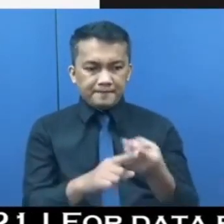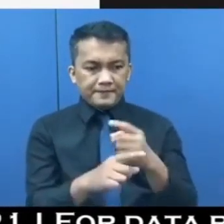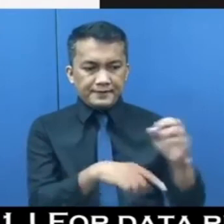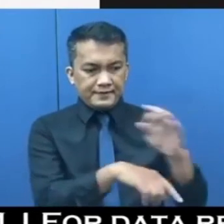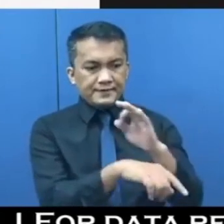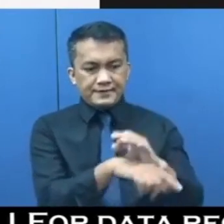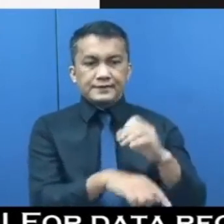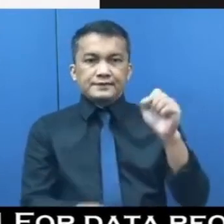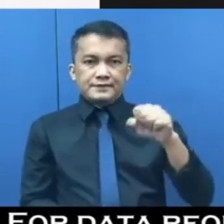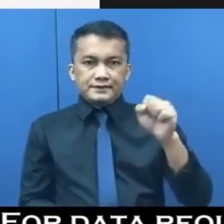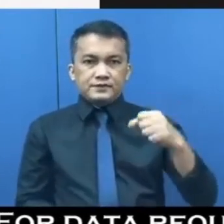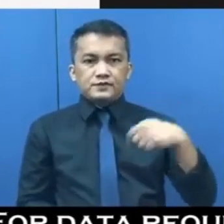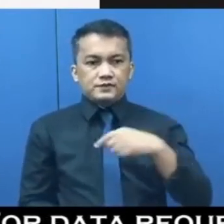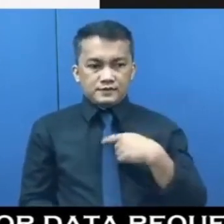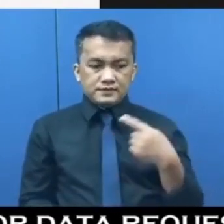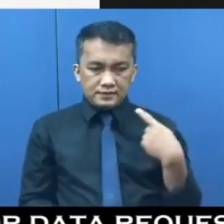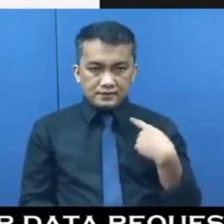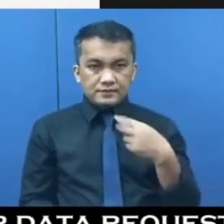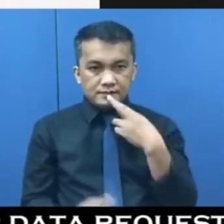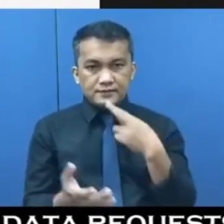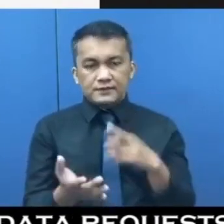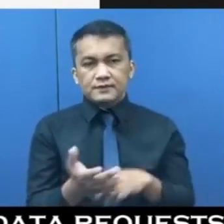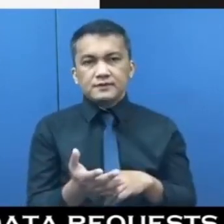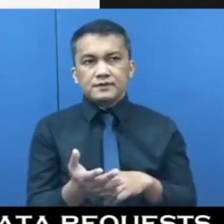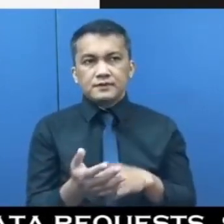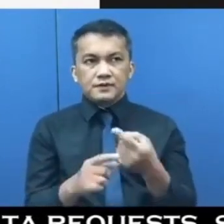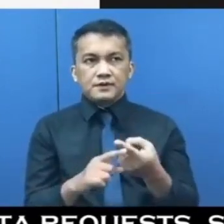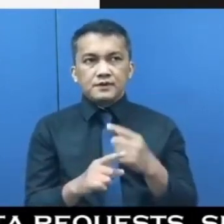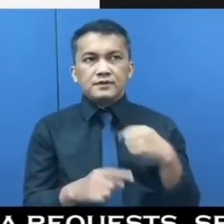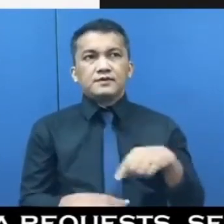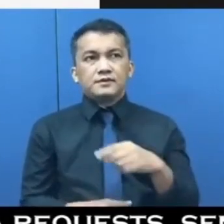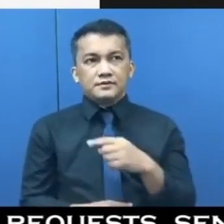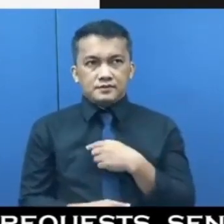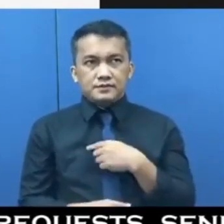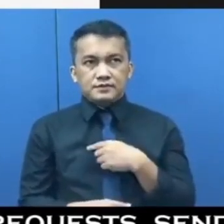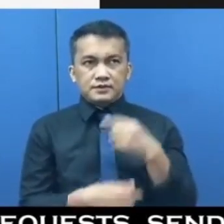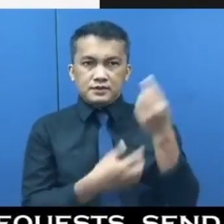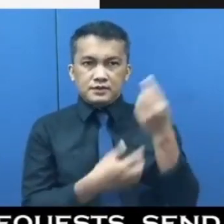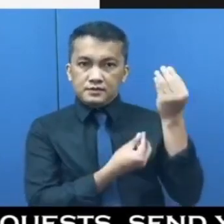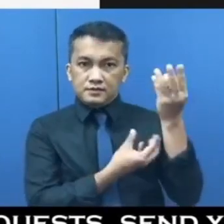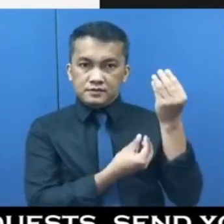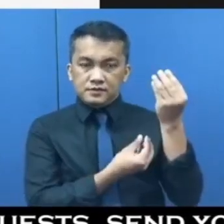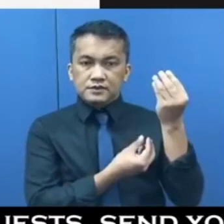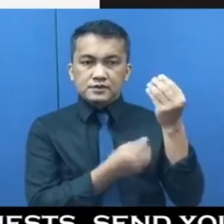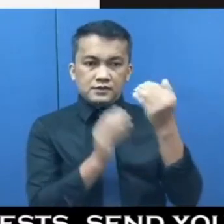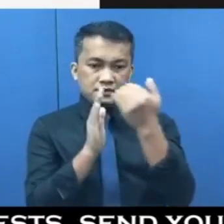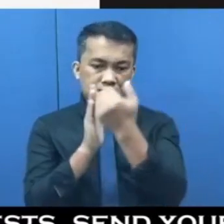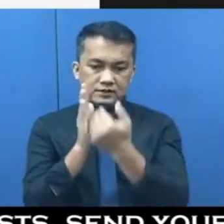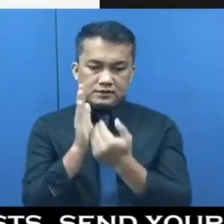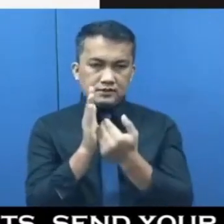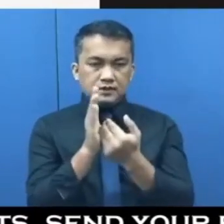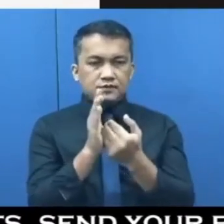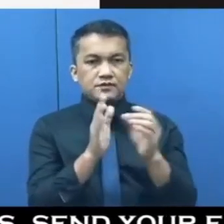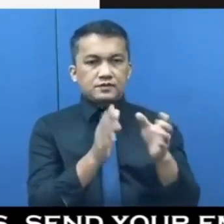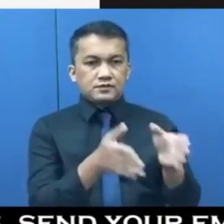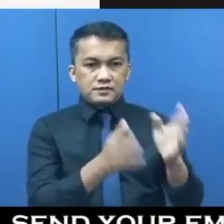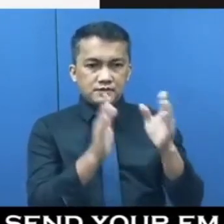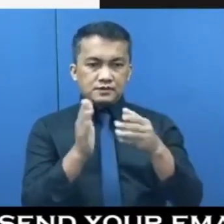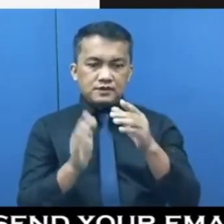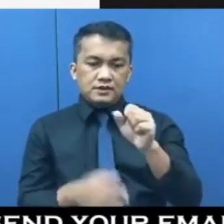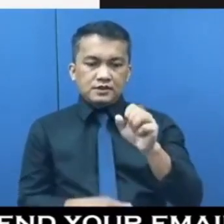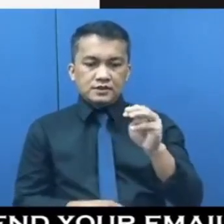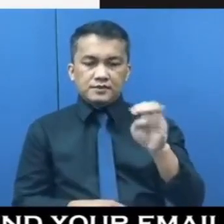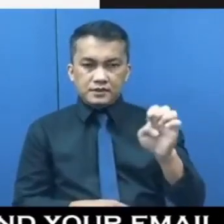yes we will have this report from our update on the listing of establishments SMEs